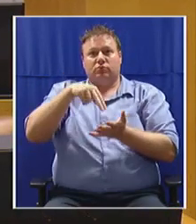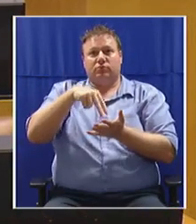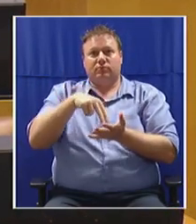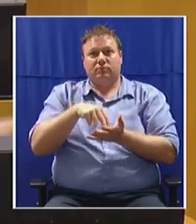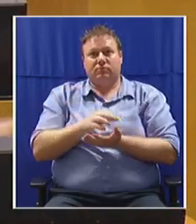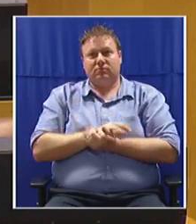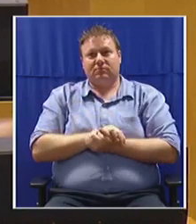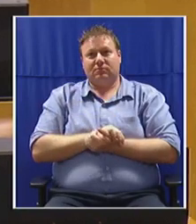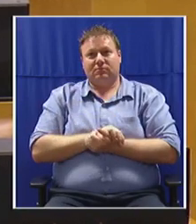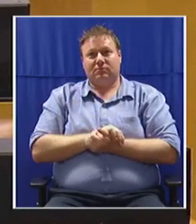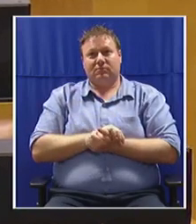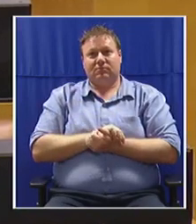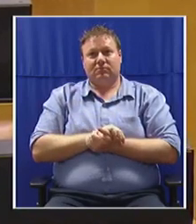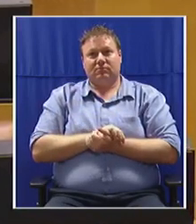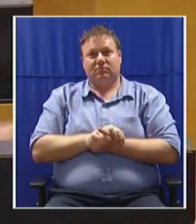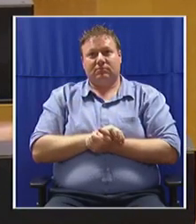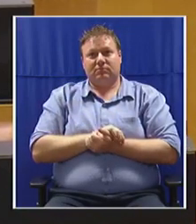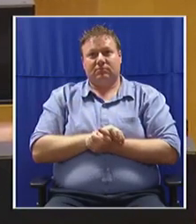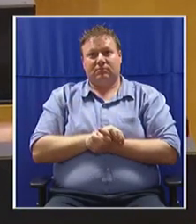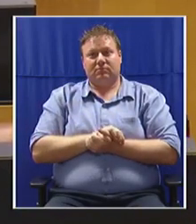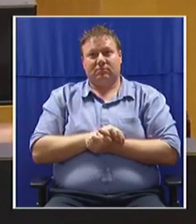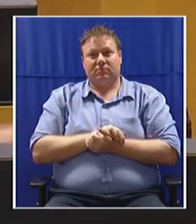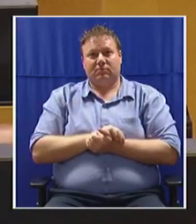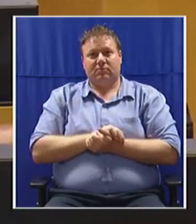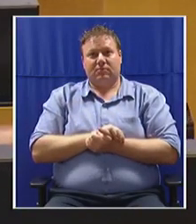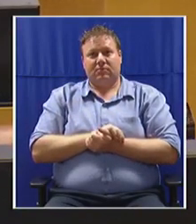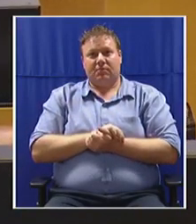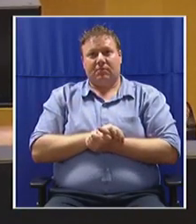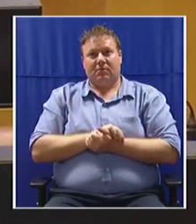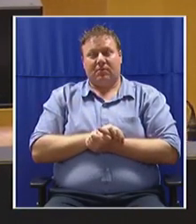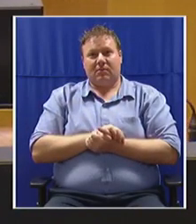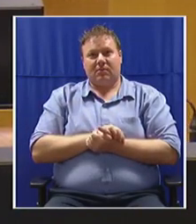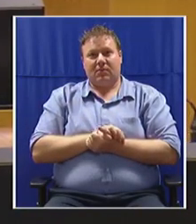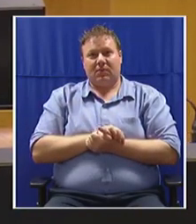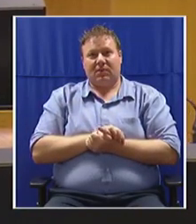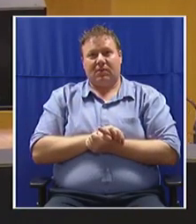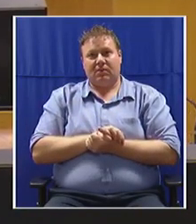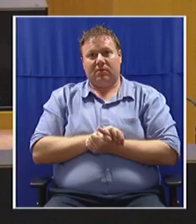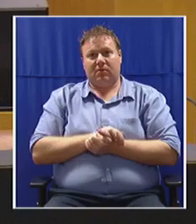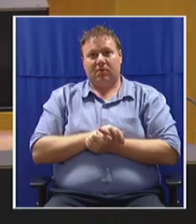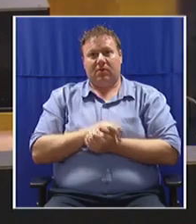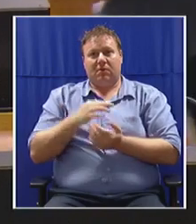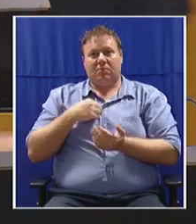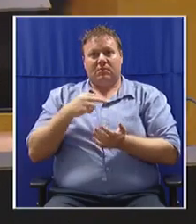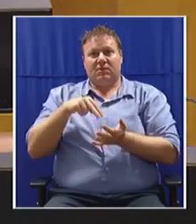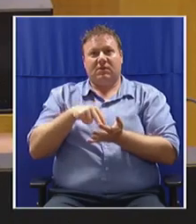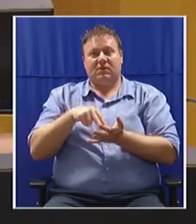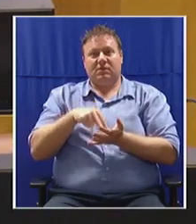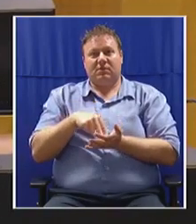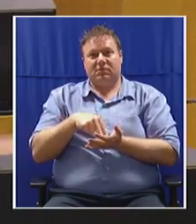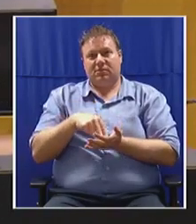ndima nokuphakamisa phakathi kwalendlu into yoba kwi-5th term of